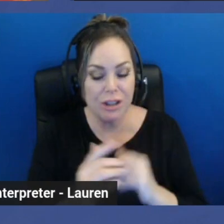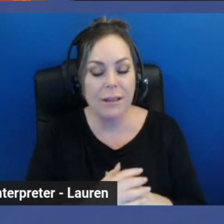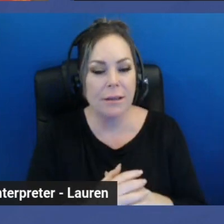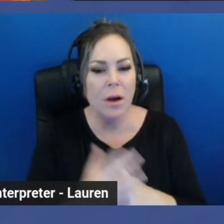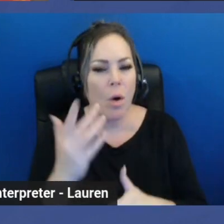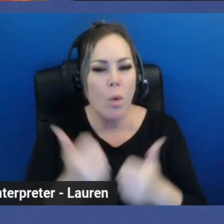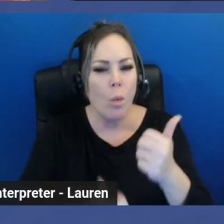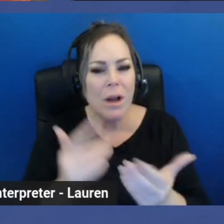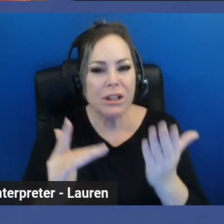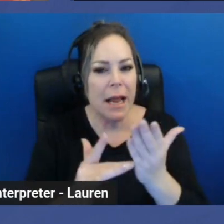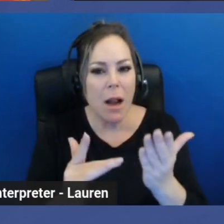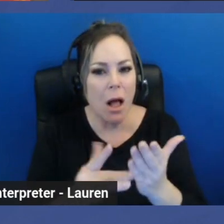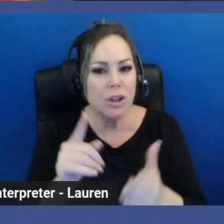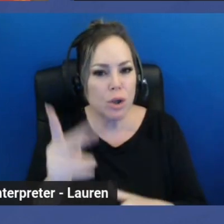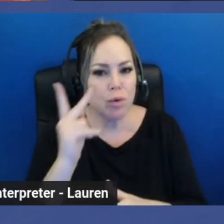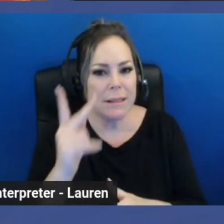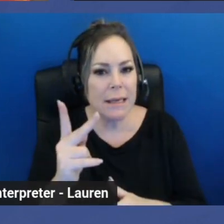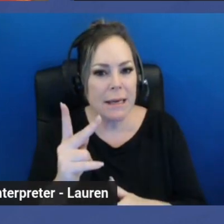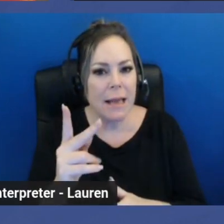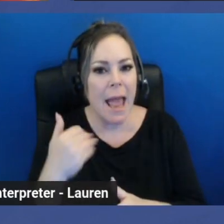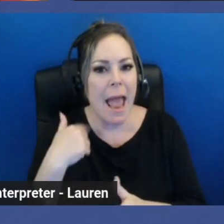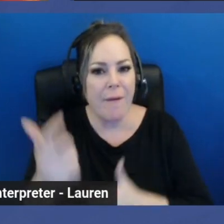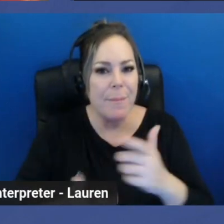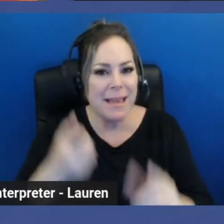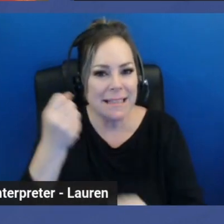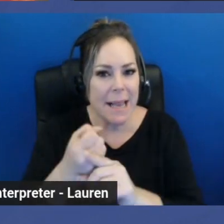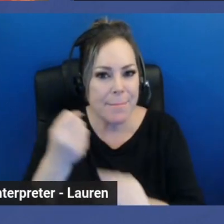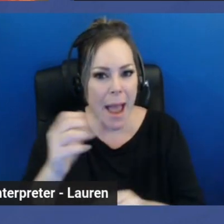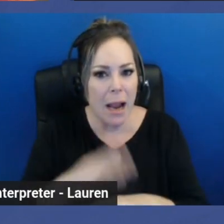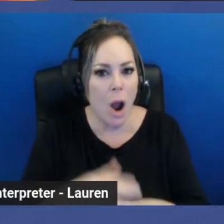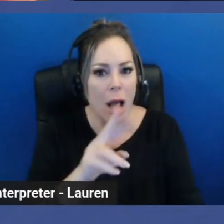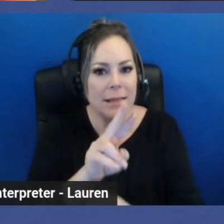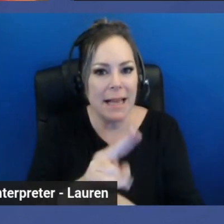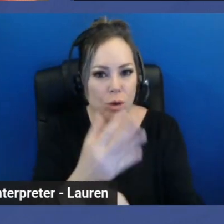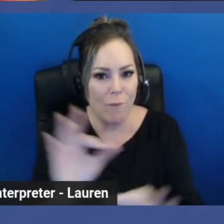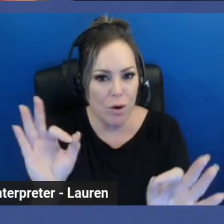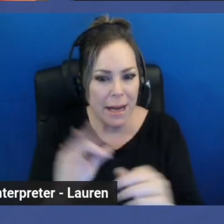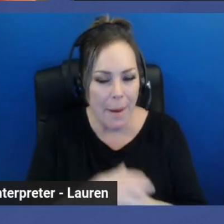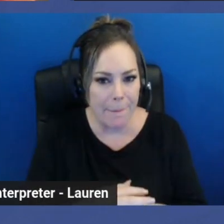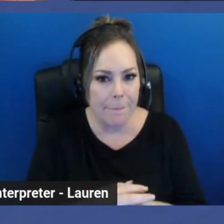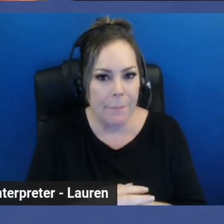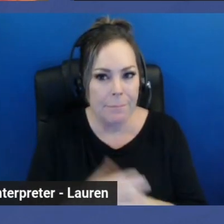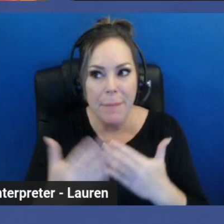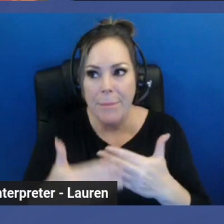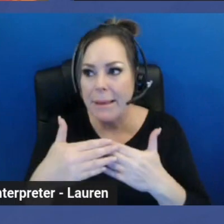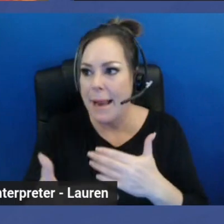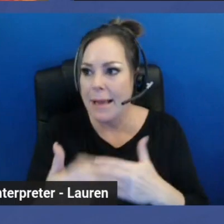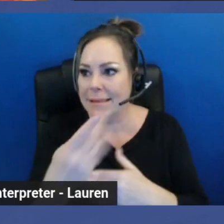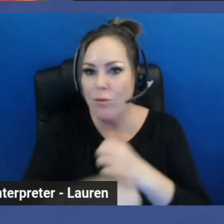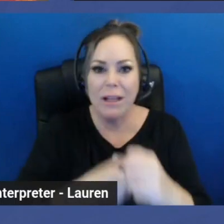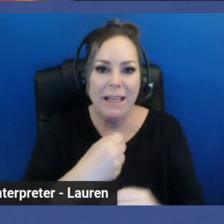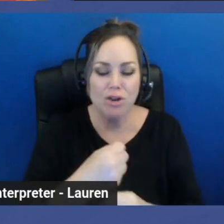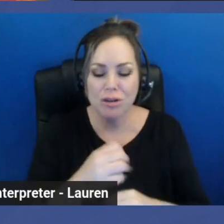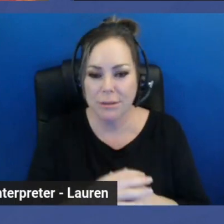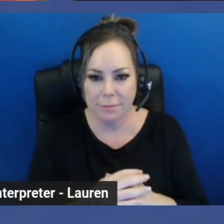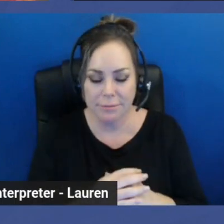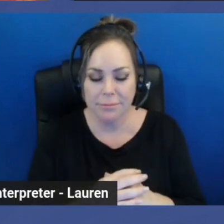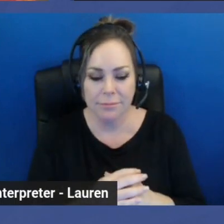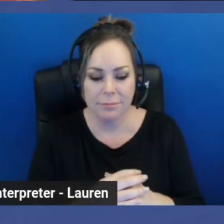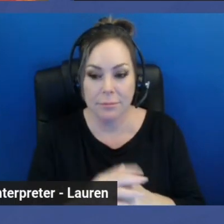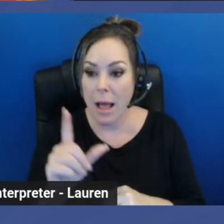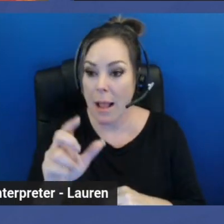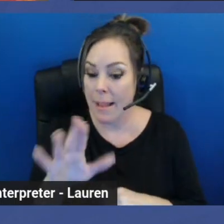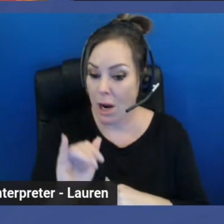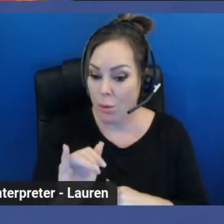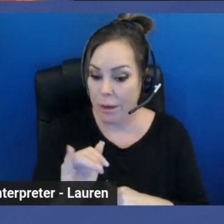which technologies you see having the biggest impact on sexual freedom, say in the next several years. Larry,